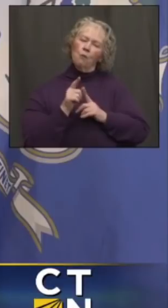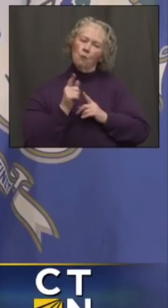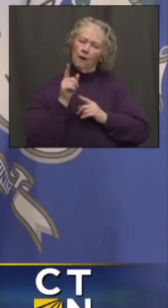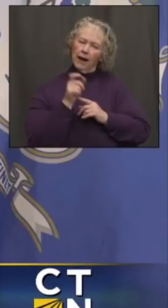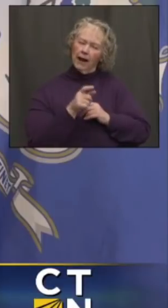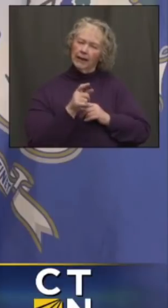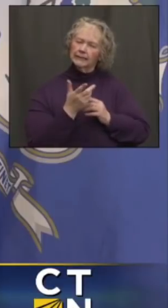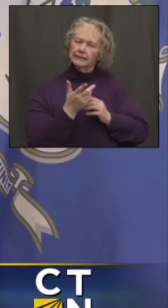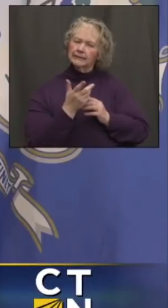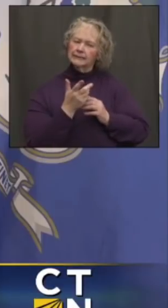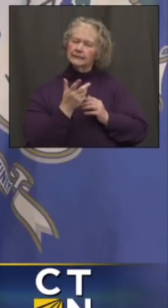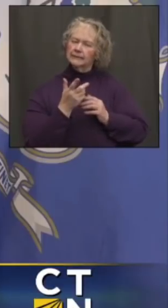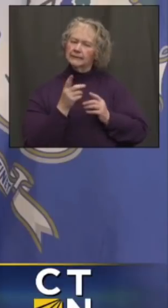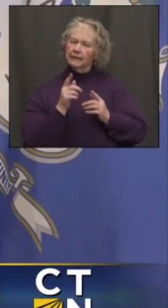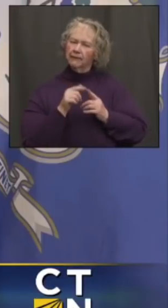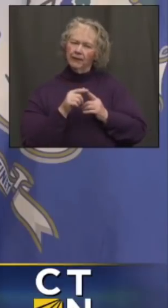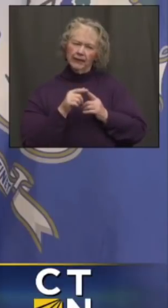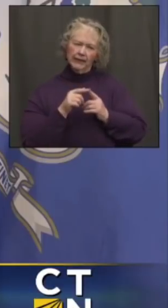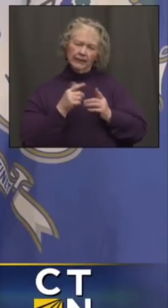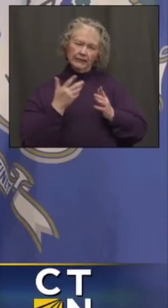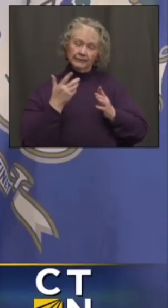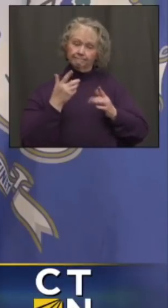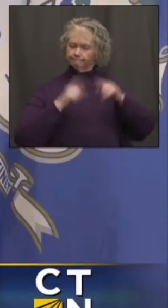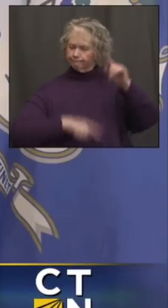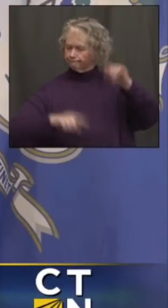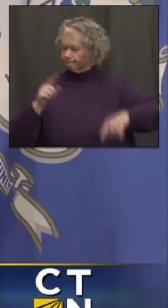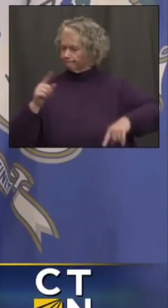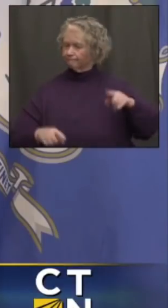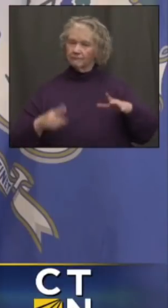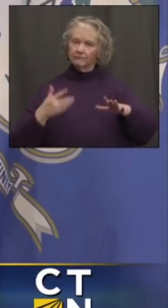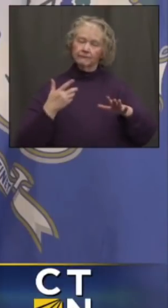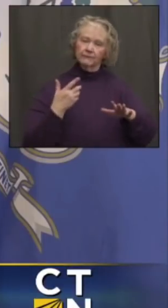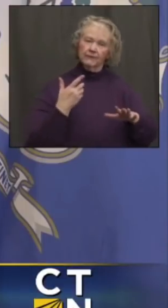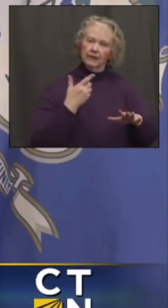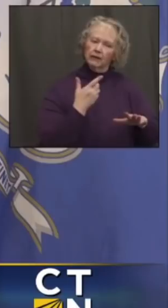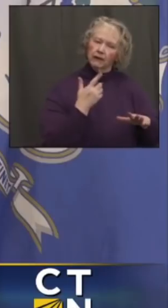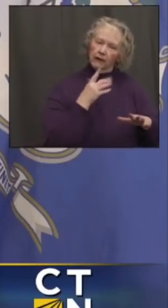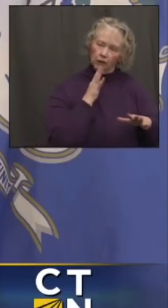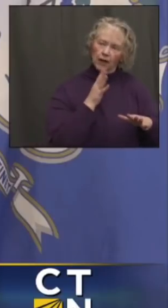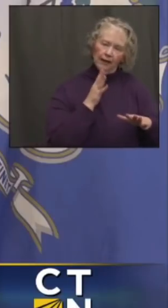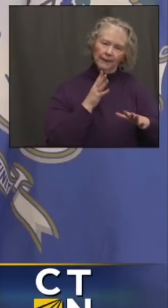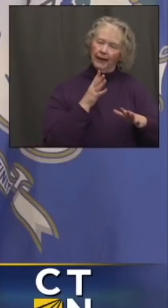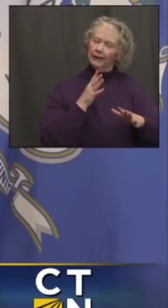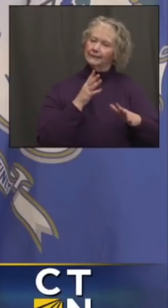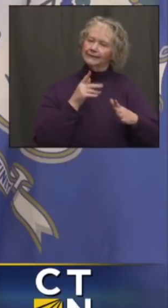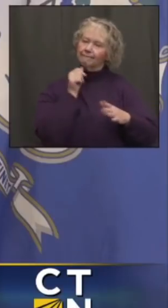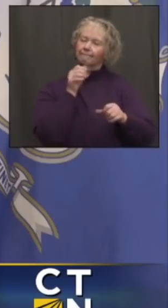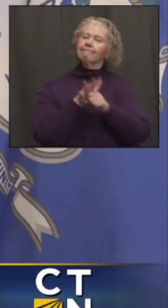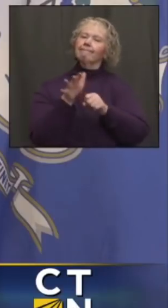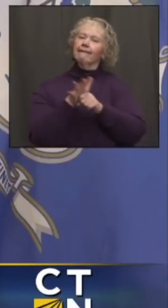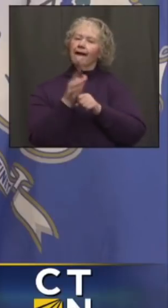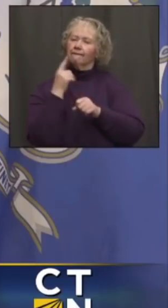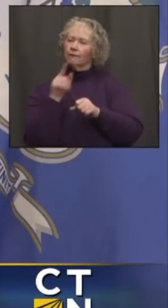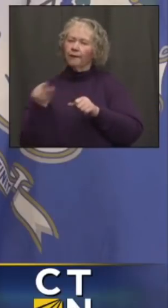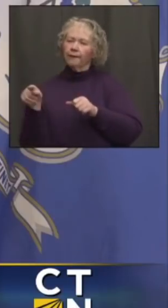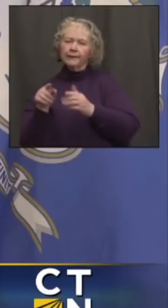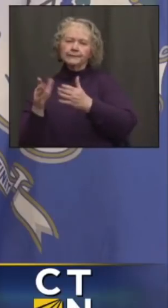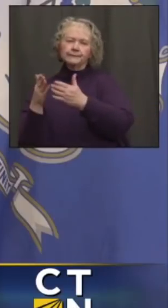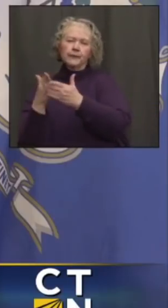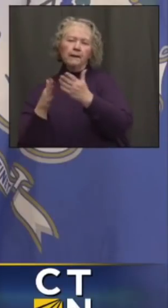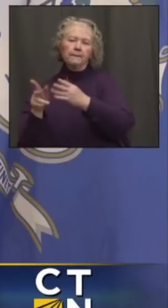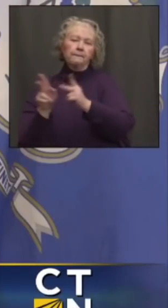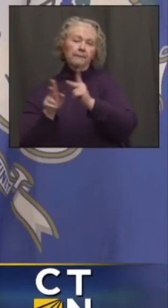even, being able to get a drink. But I think outside is so much safer than inside for that activity. Okay,